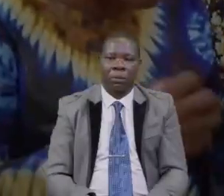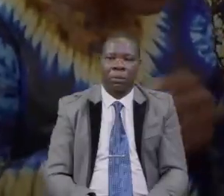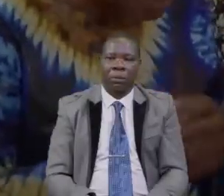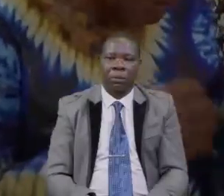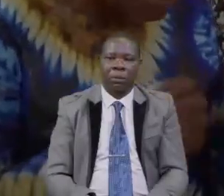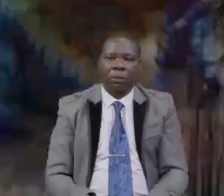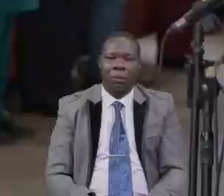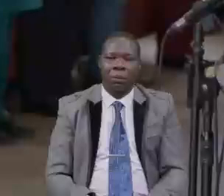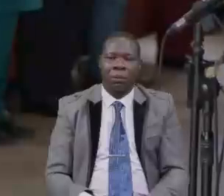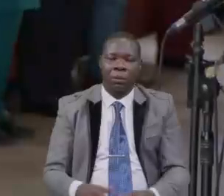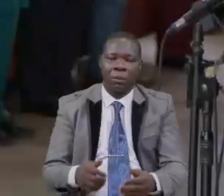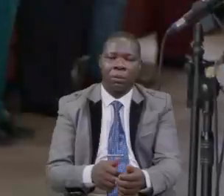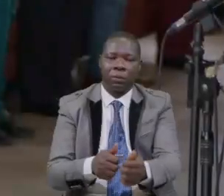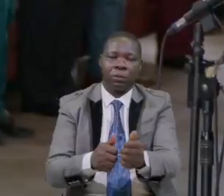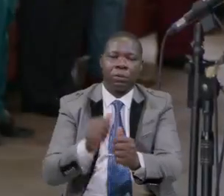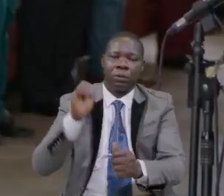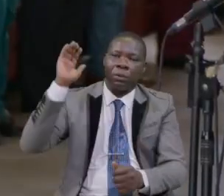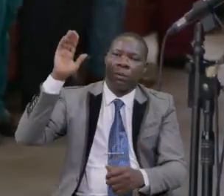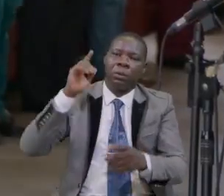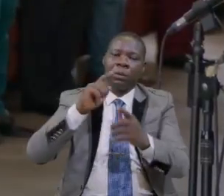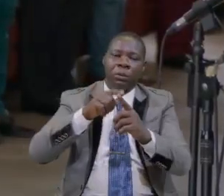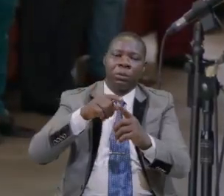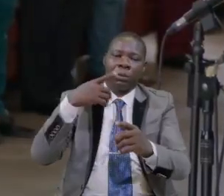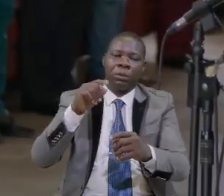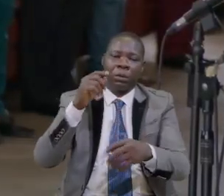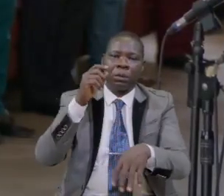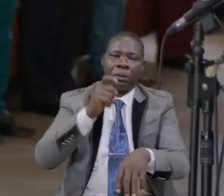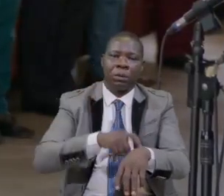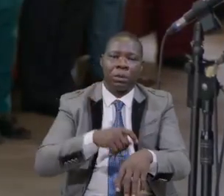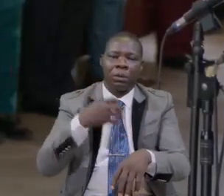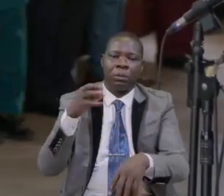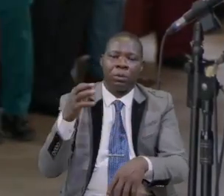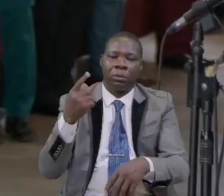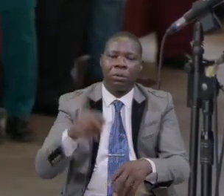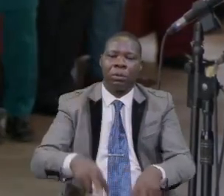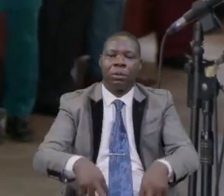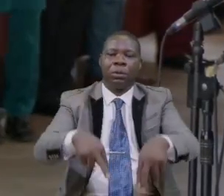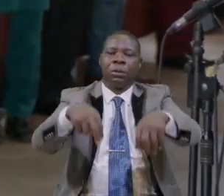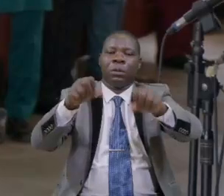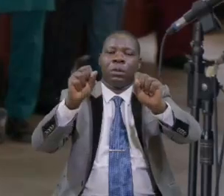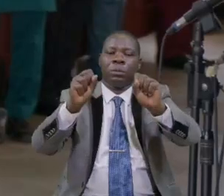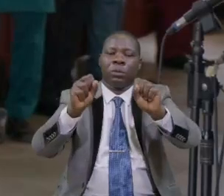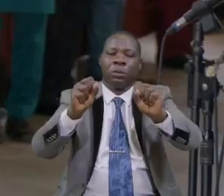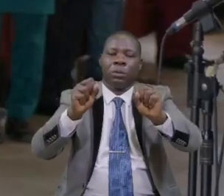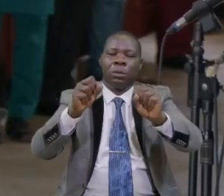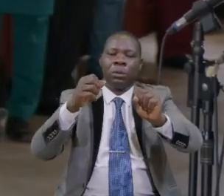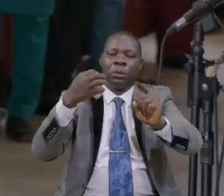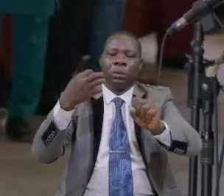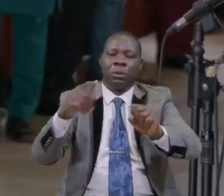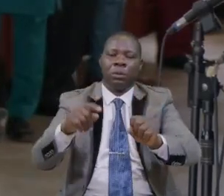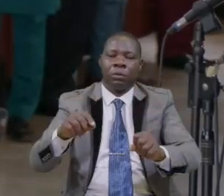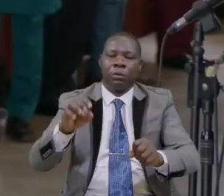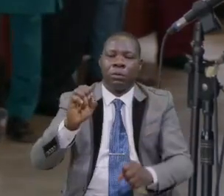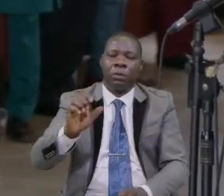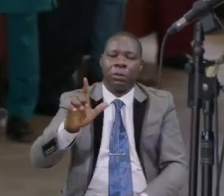Following till the time of the rapture of Elijah.